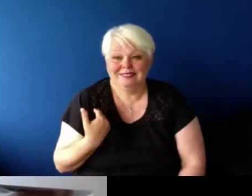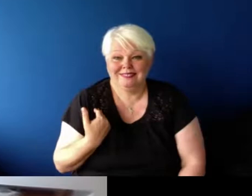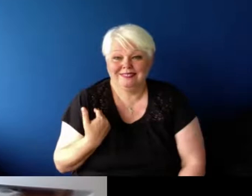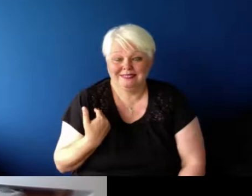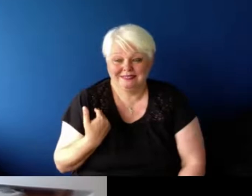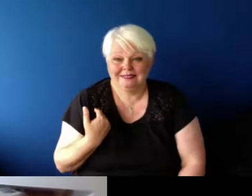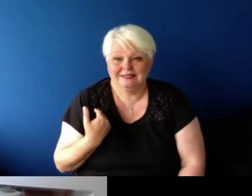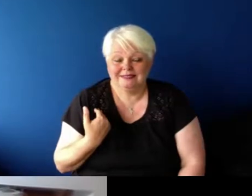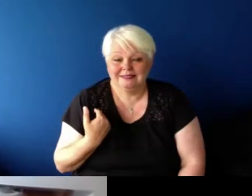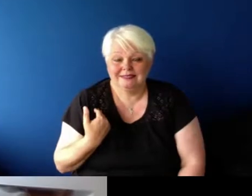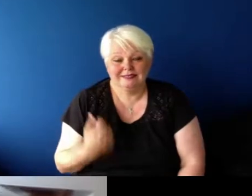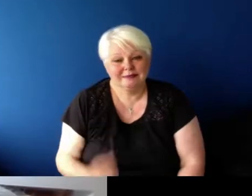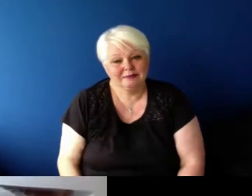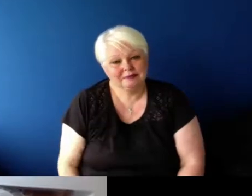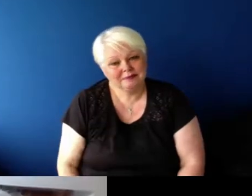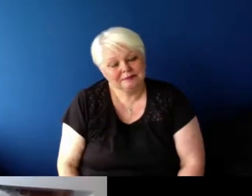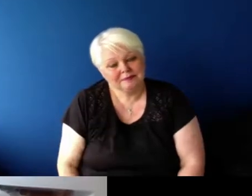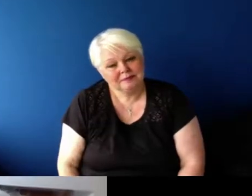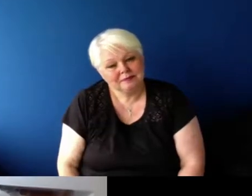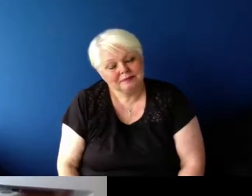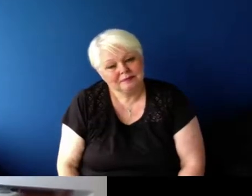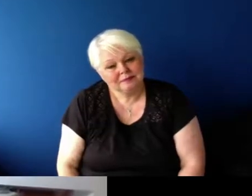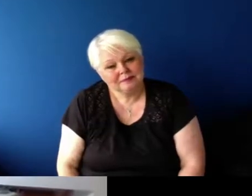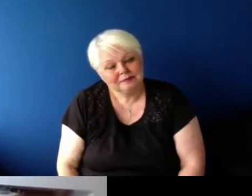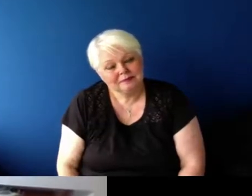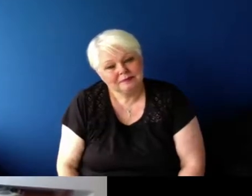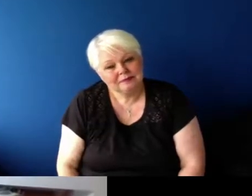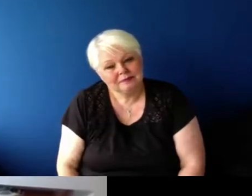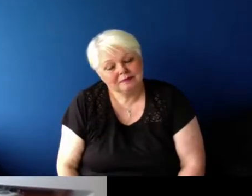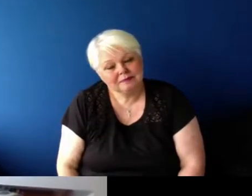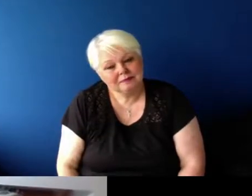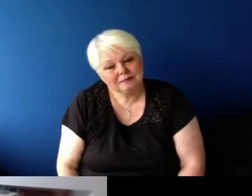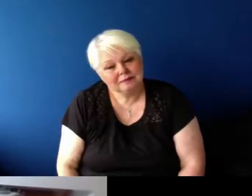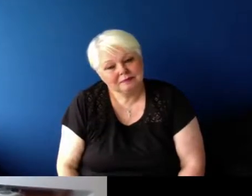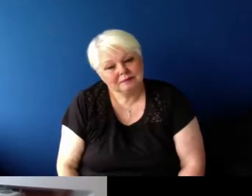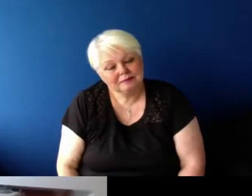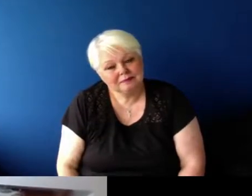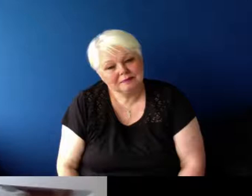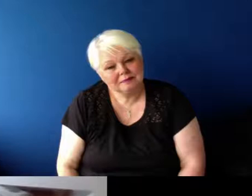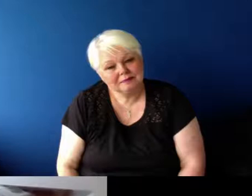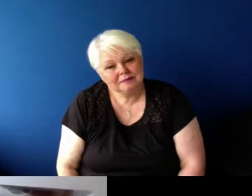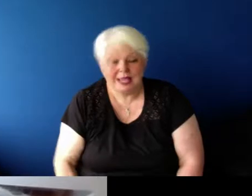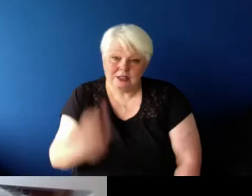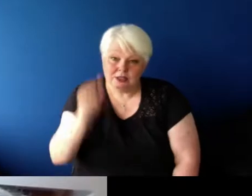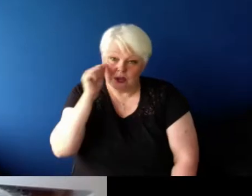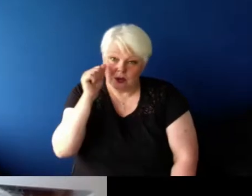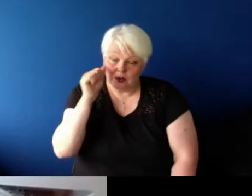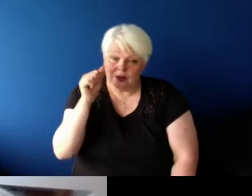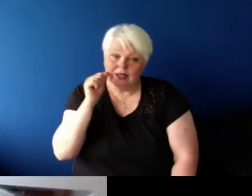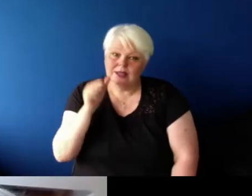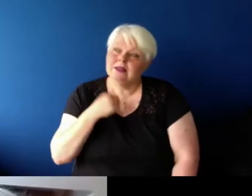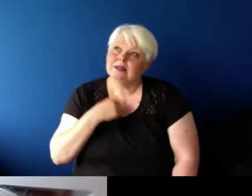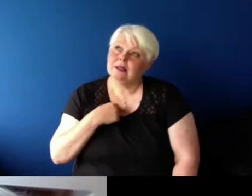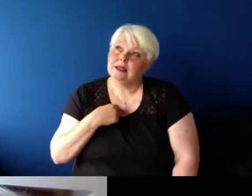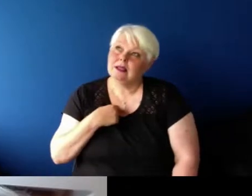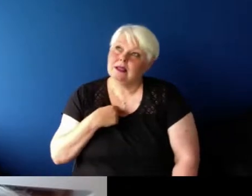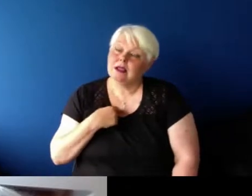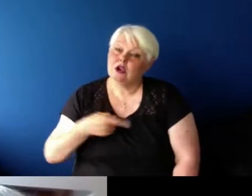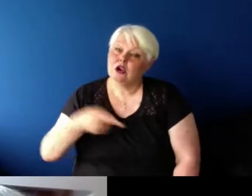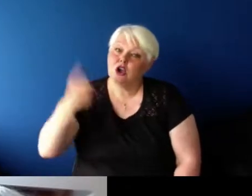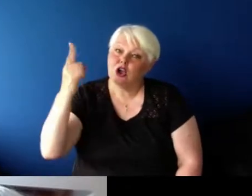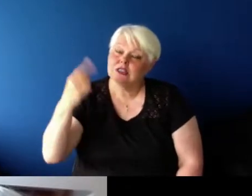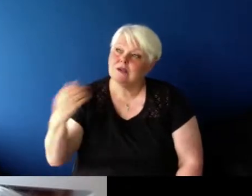I know that I gave up fighting God on my vocation